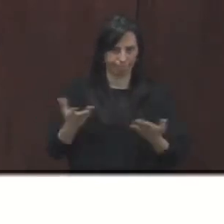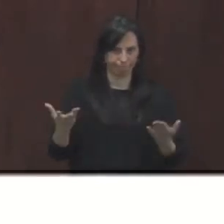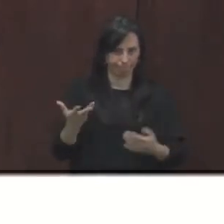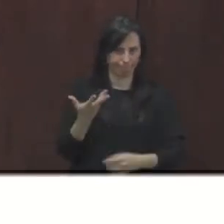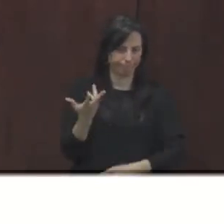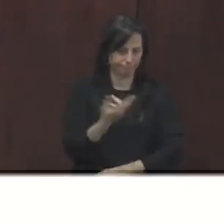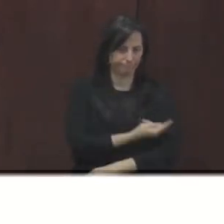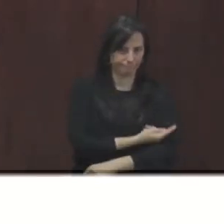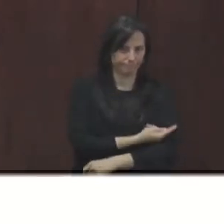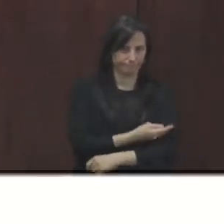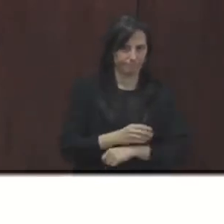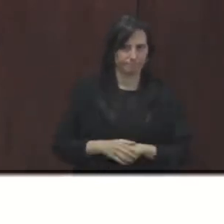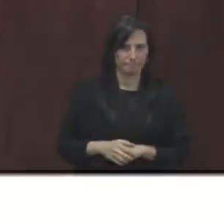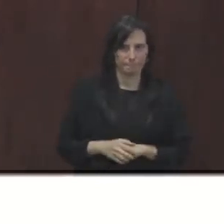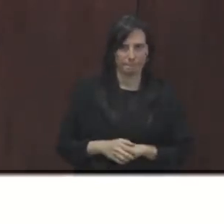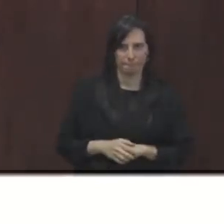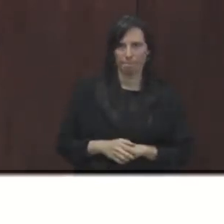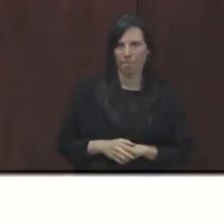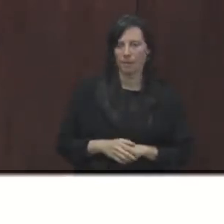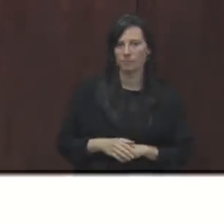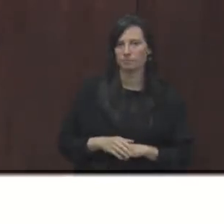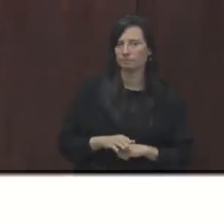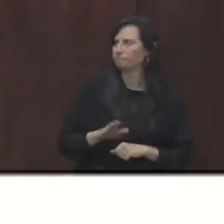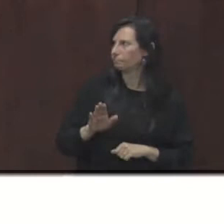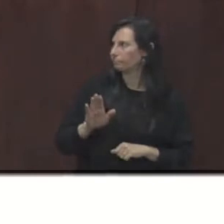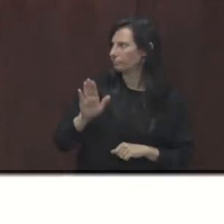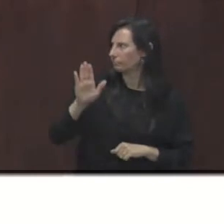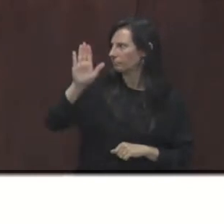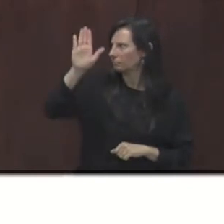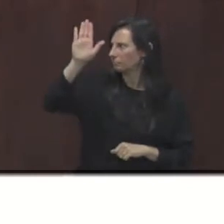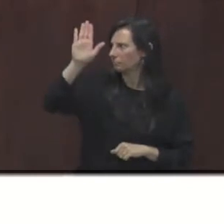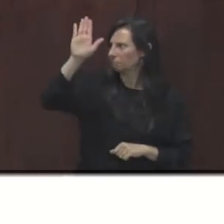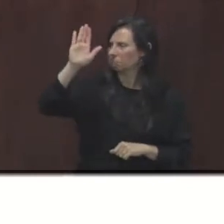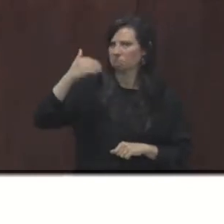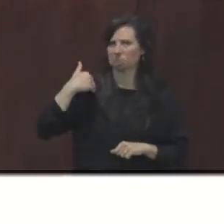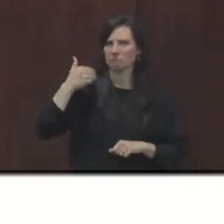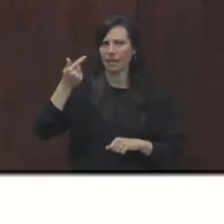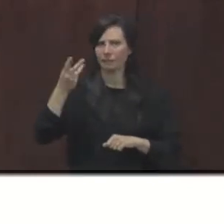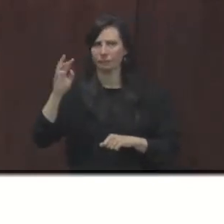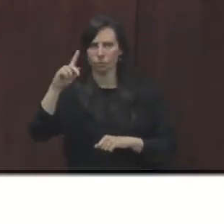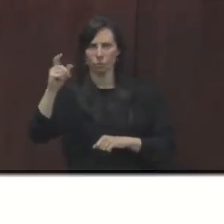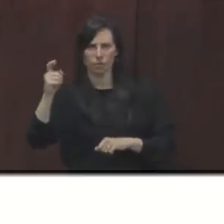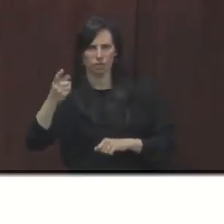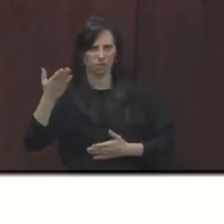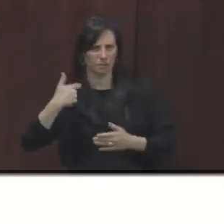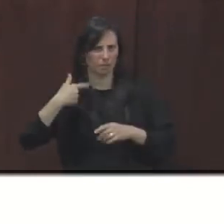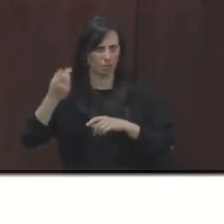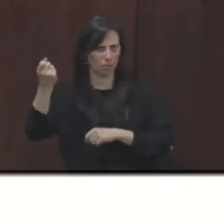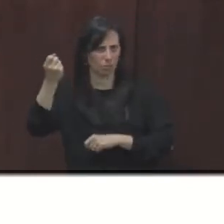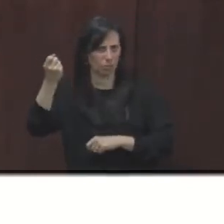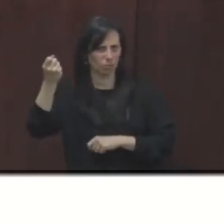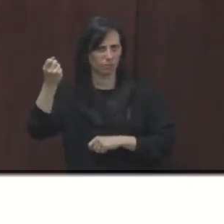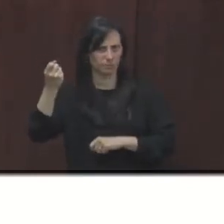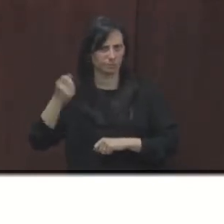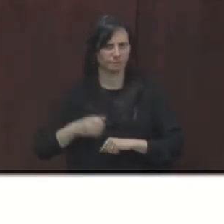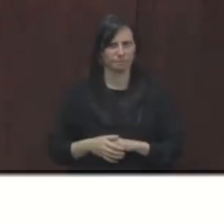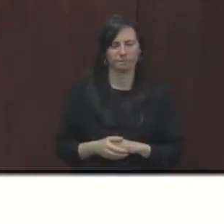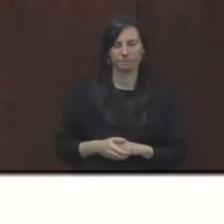We've got a couple questions. Maybe I should wait until after. Okay, I'll wait. Thank you.